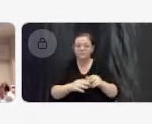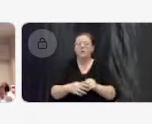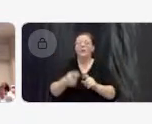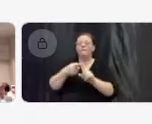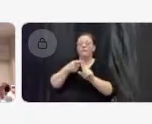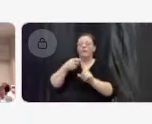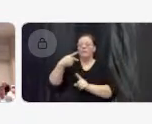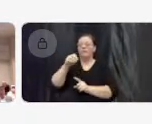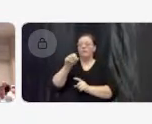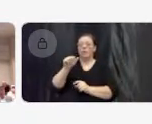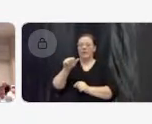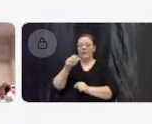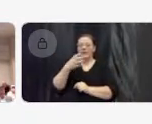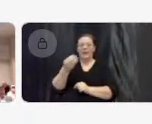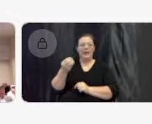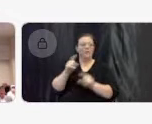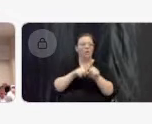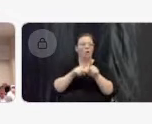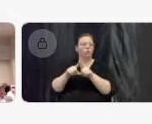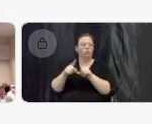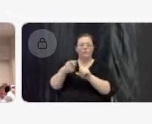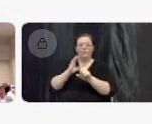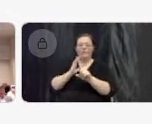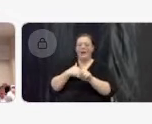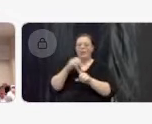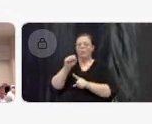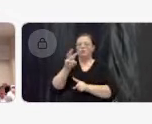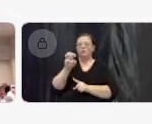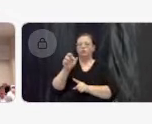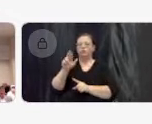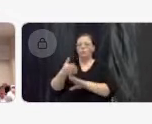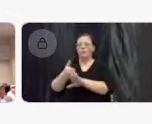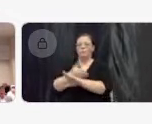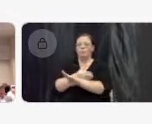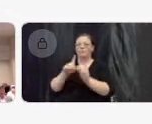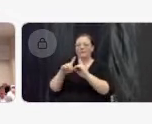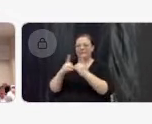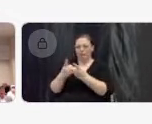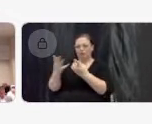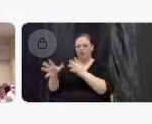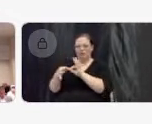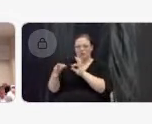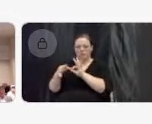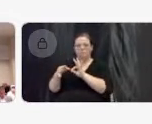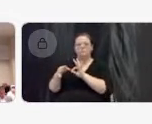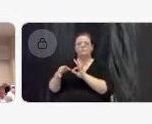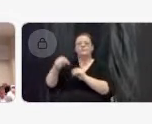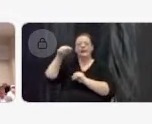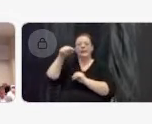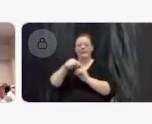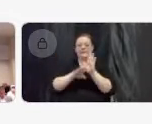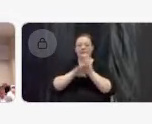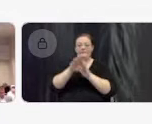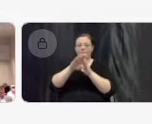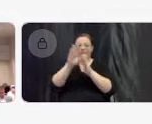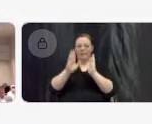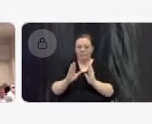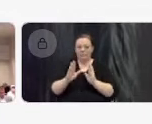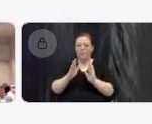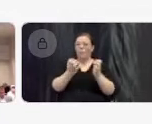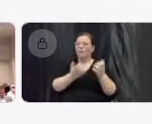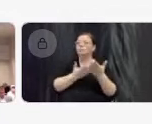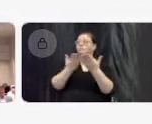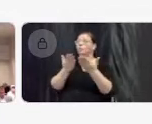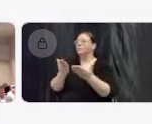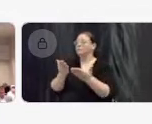POA, and I'm speaking also for our sewer improvement district 237, this developer comes up and wants to present